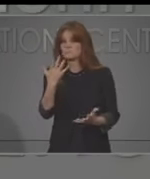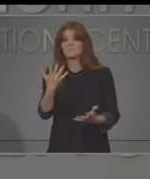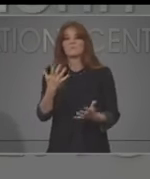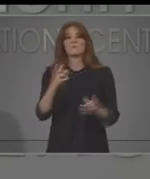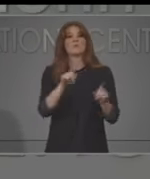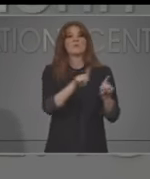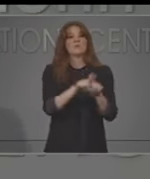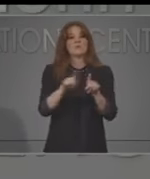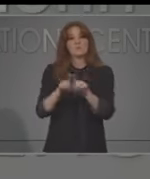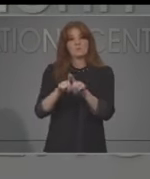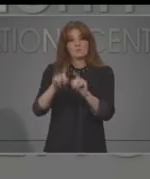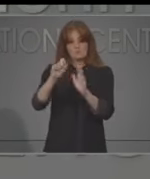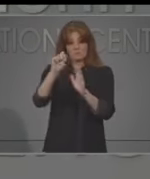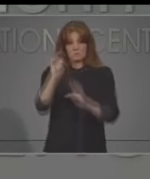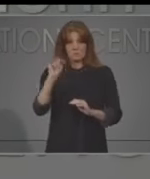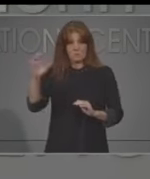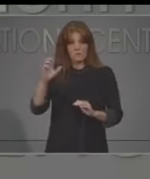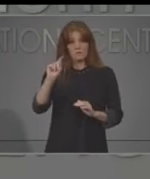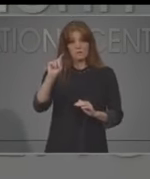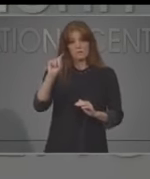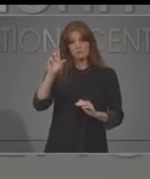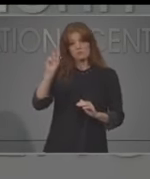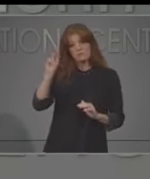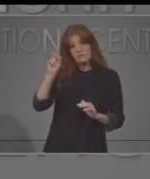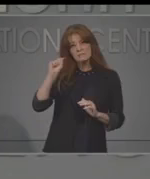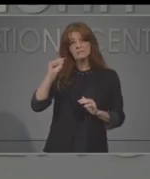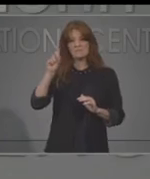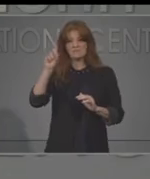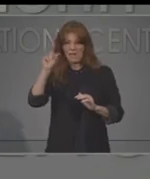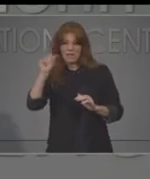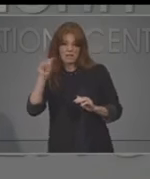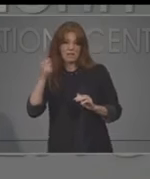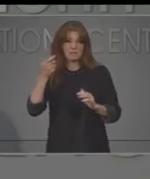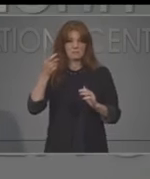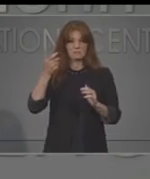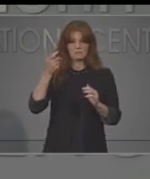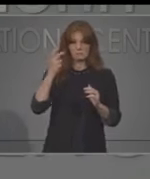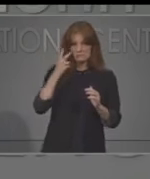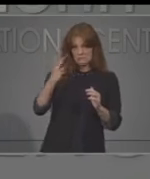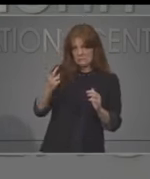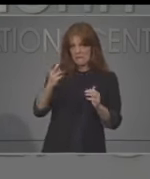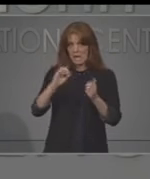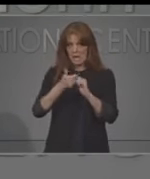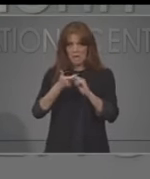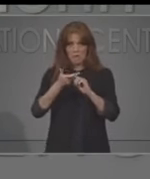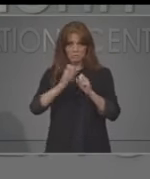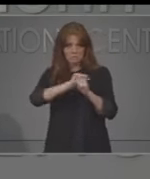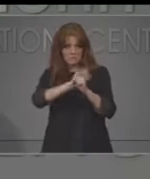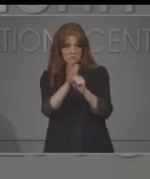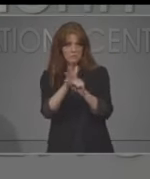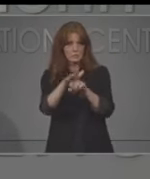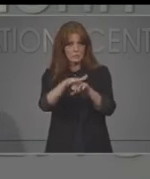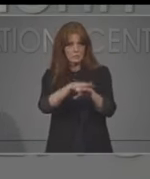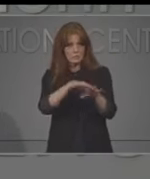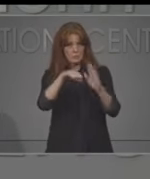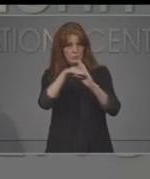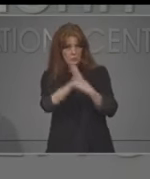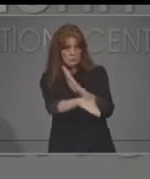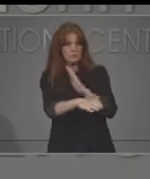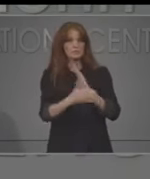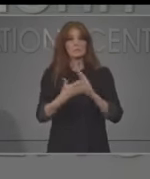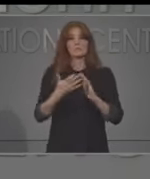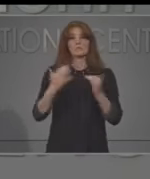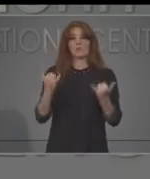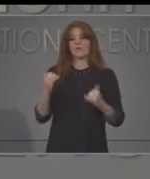the state's trends and indicators so that we can slow the spread of the virus. Today we have Dr. Mandy Chowan, our Secretary